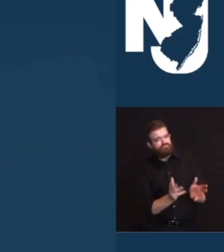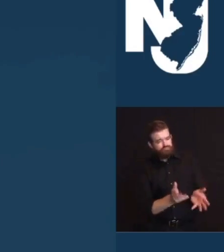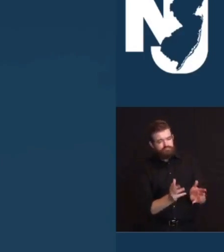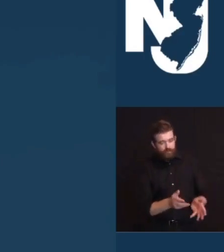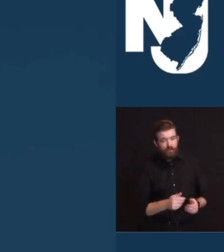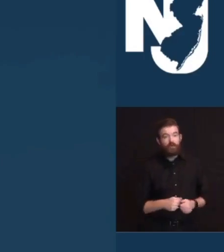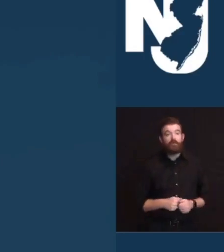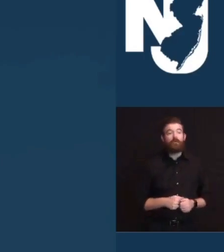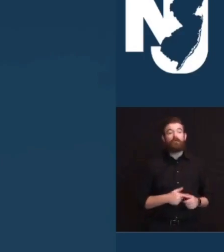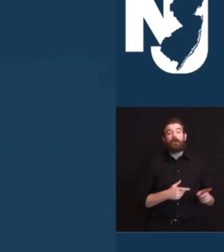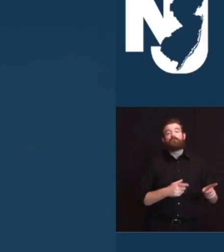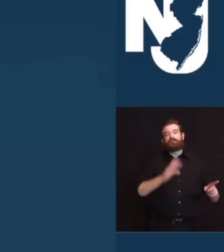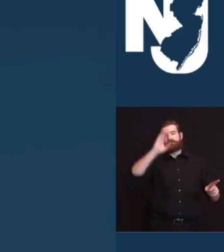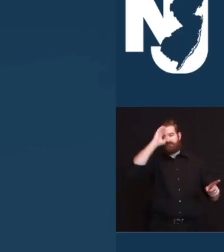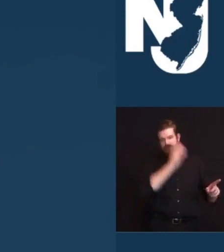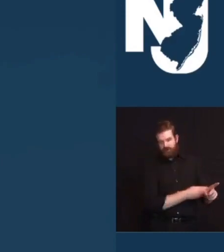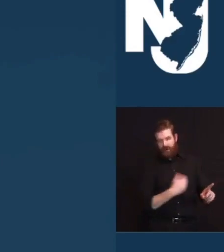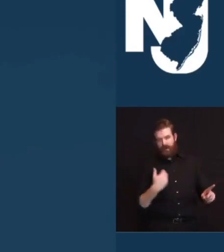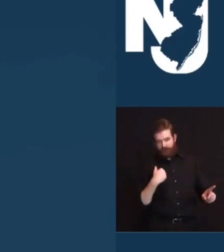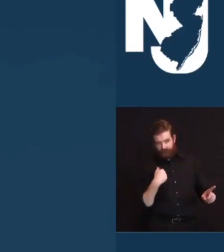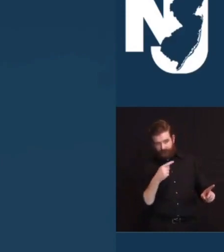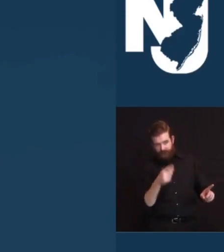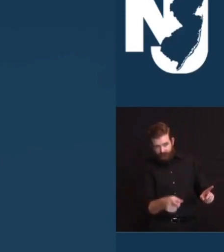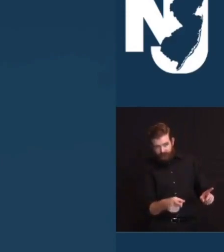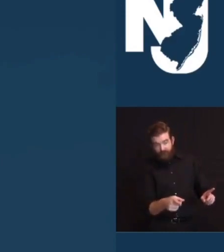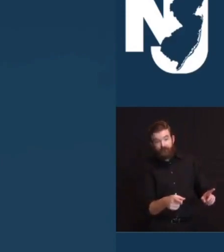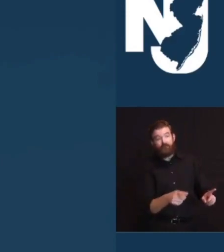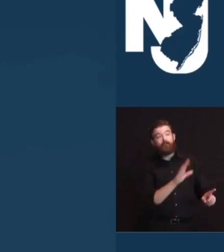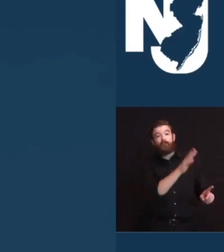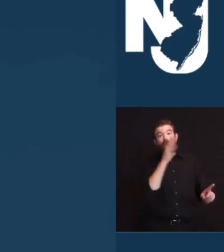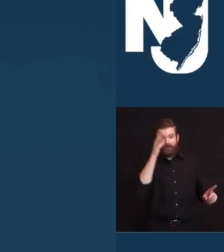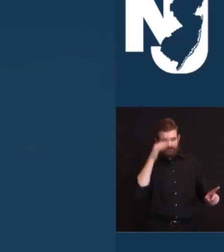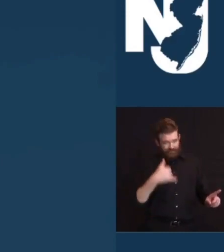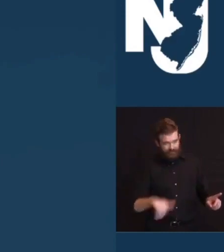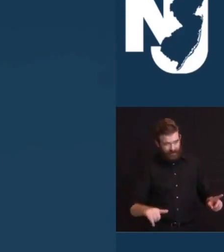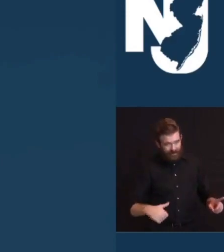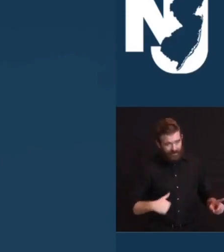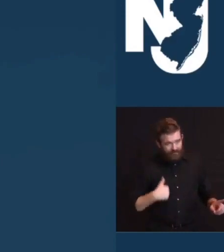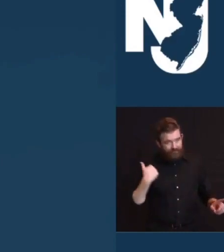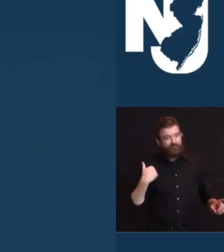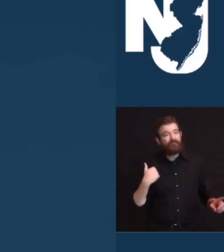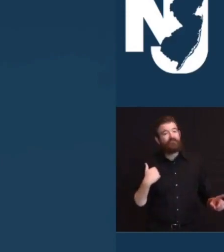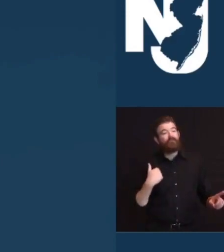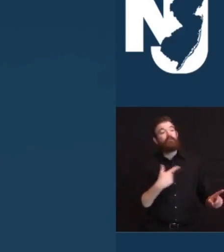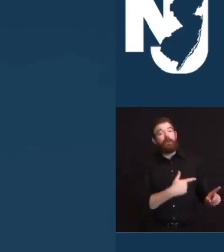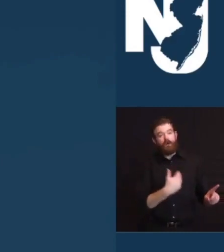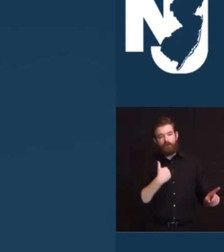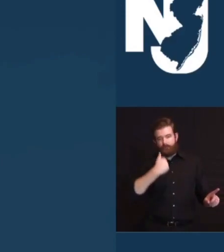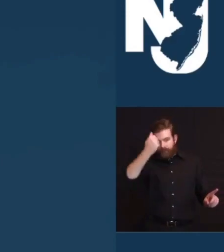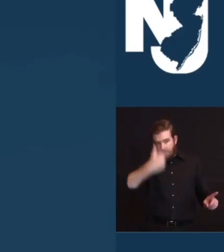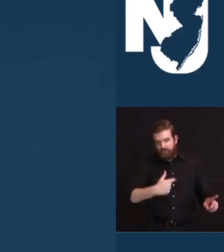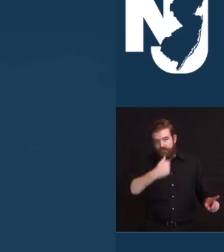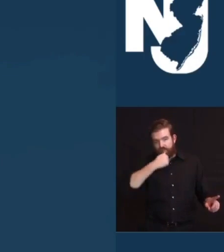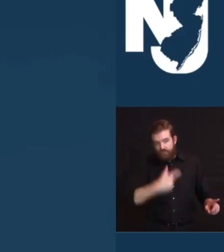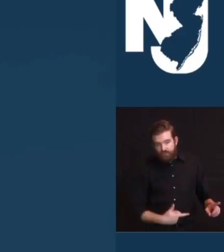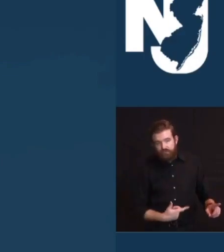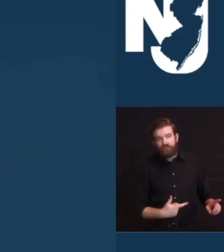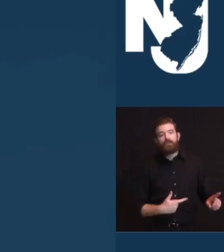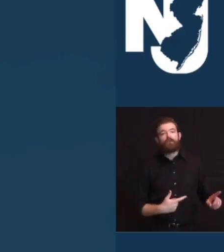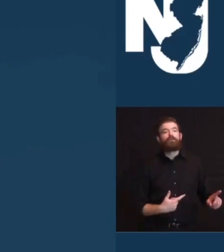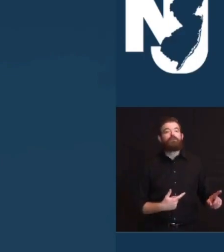Jason. He's also survived by his parents, Ernest and Christine, and his siblings, Daryl, Cheryl,